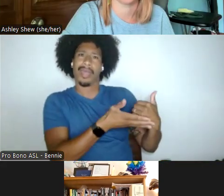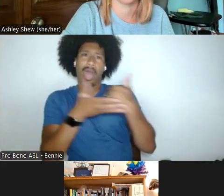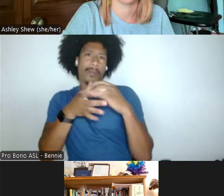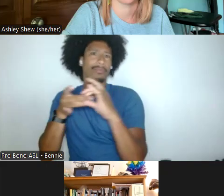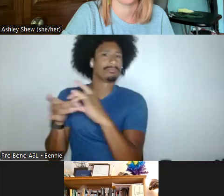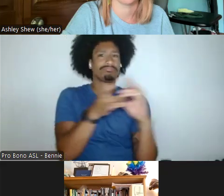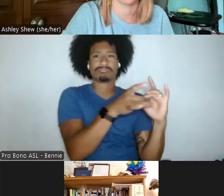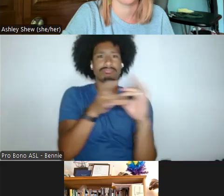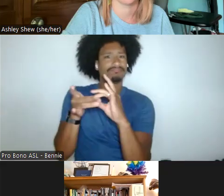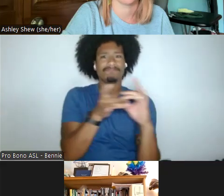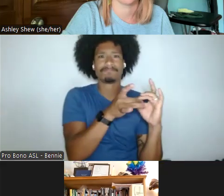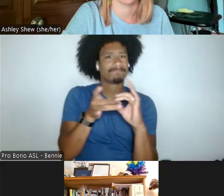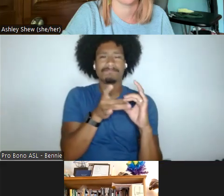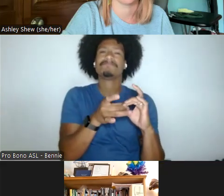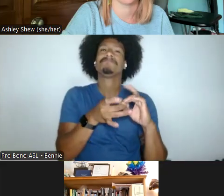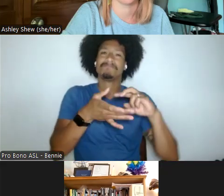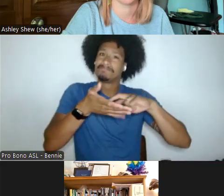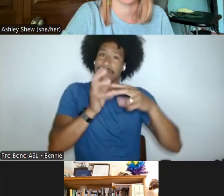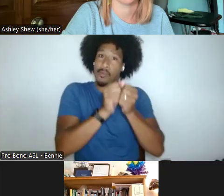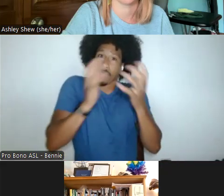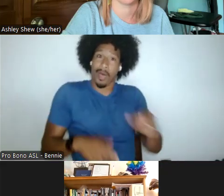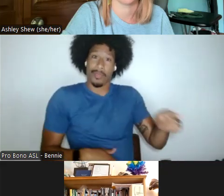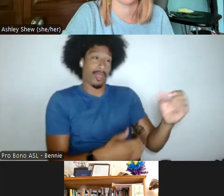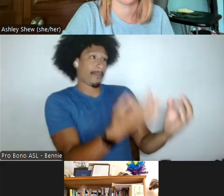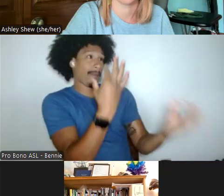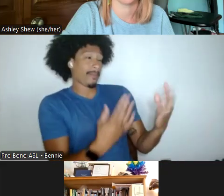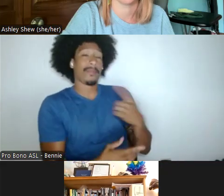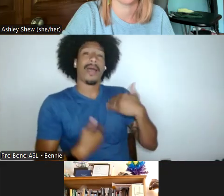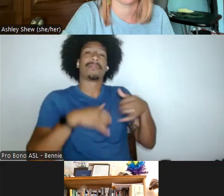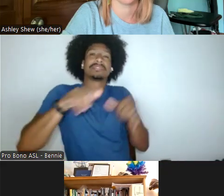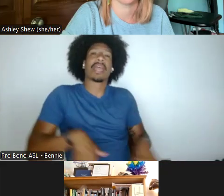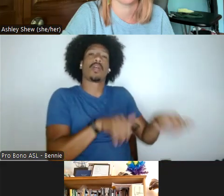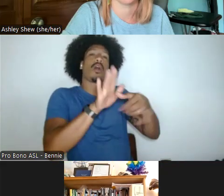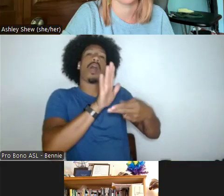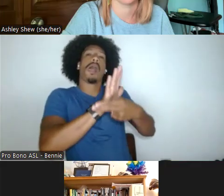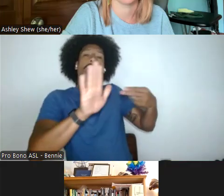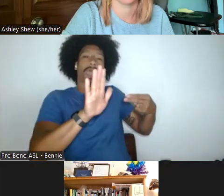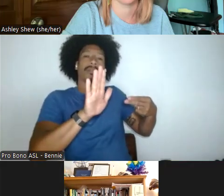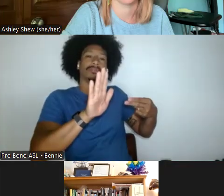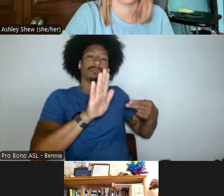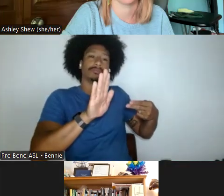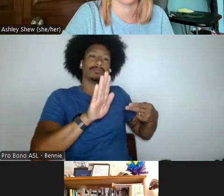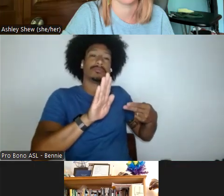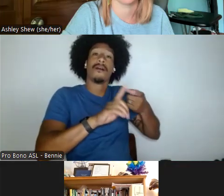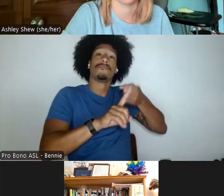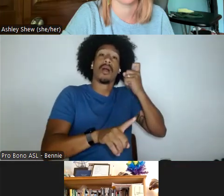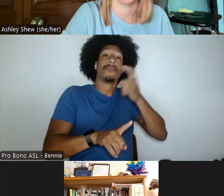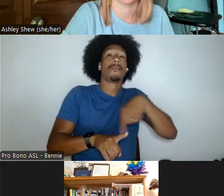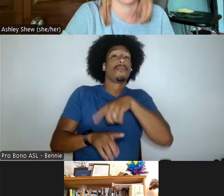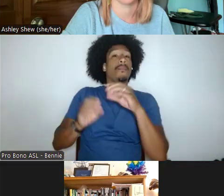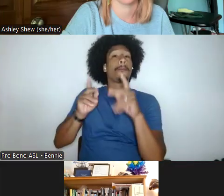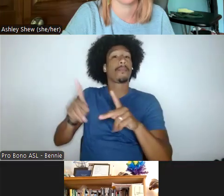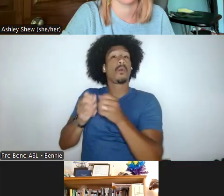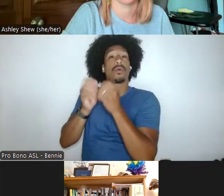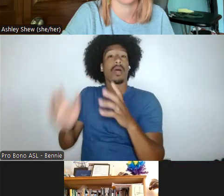have stereotypical behaviors, you have expectations based on non-disabled people's experiences and expectations about the